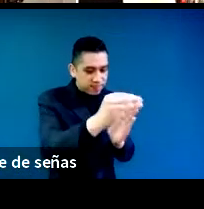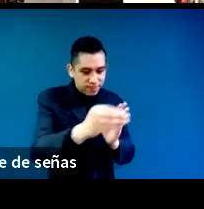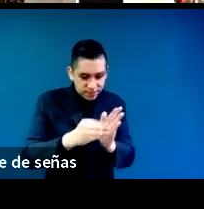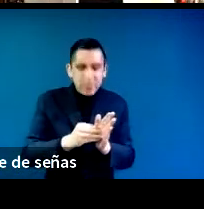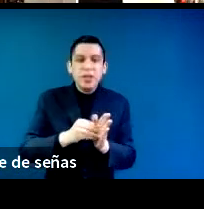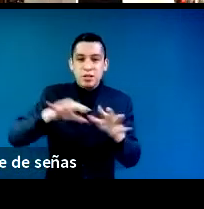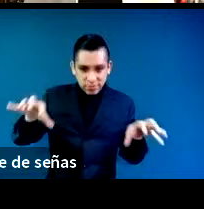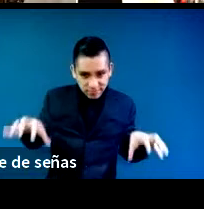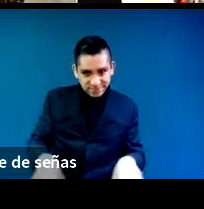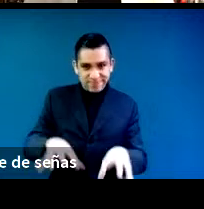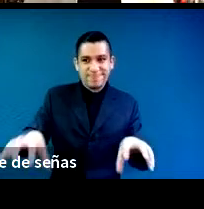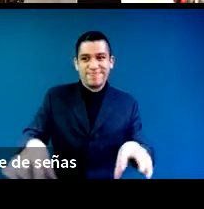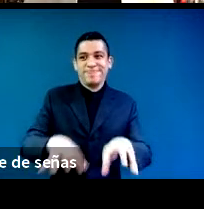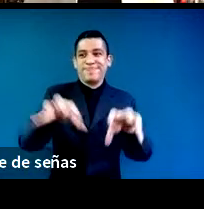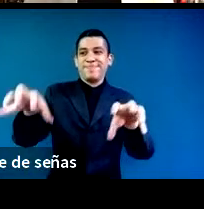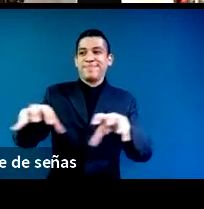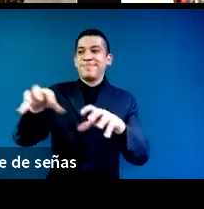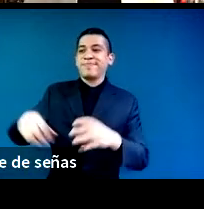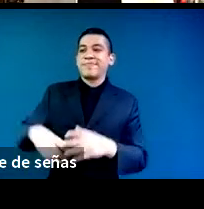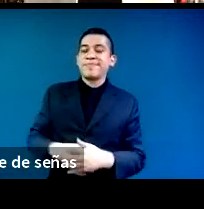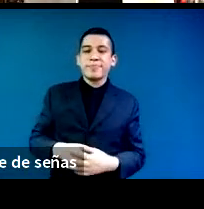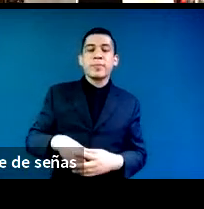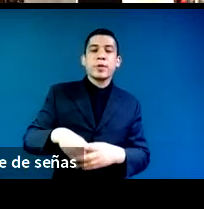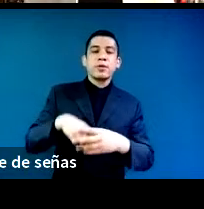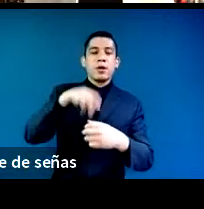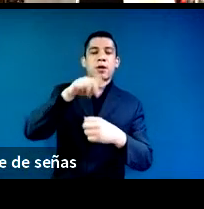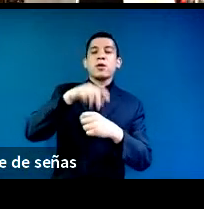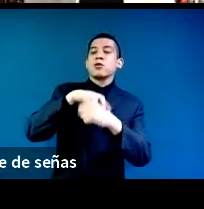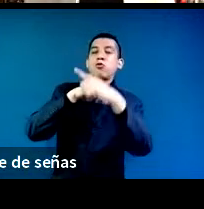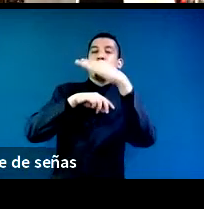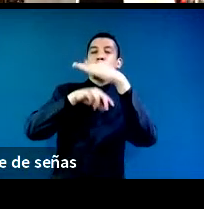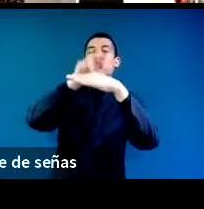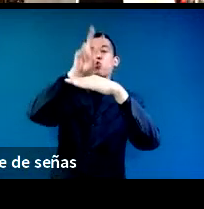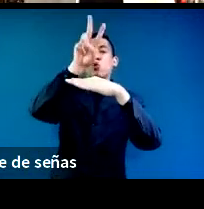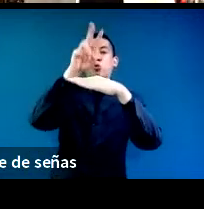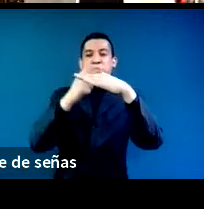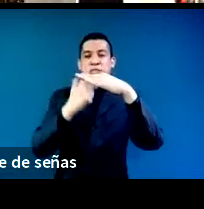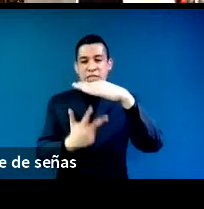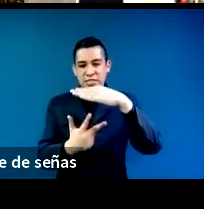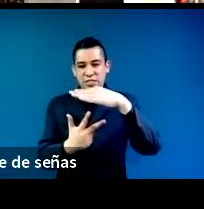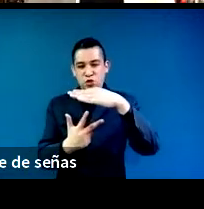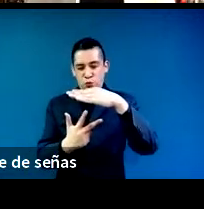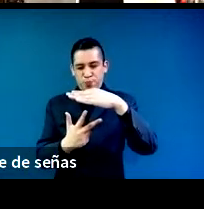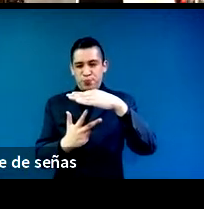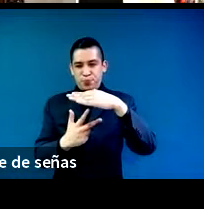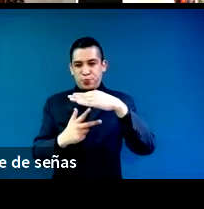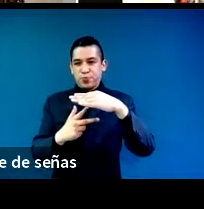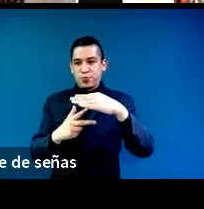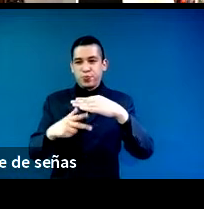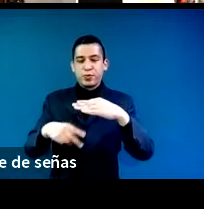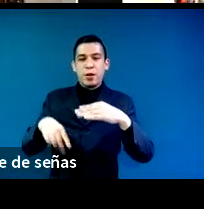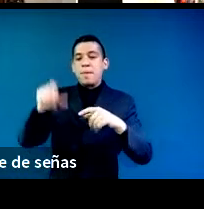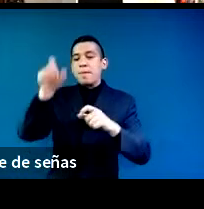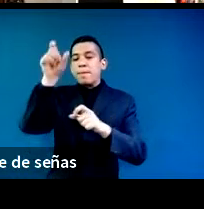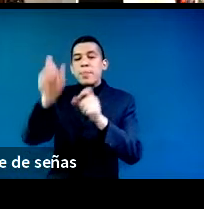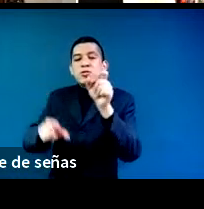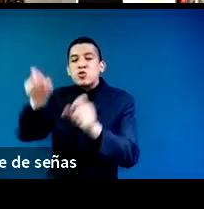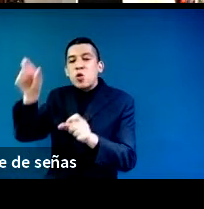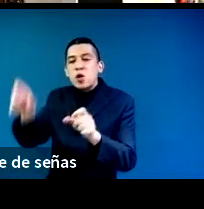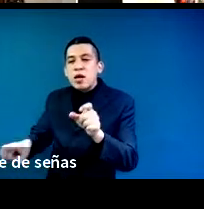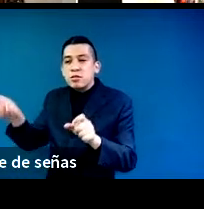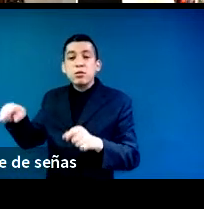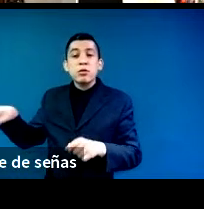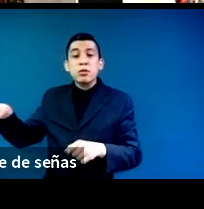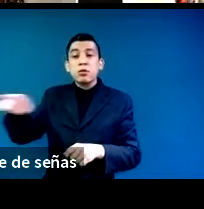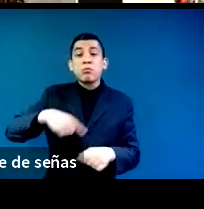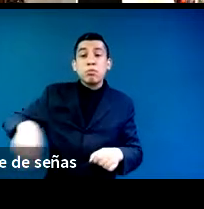going into lockdown, reached 50% women representation in the month of March, which is an increase of 1/3 from when they first started